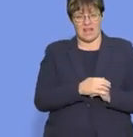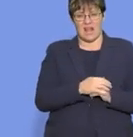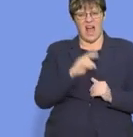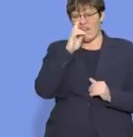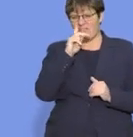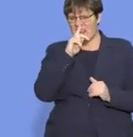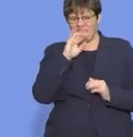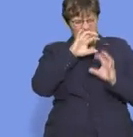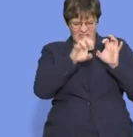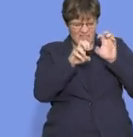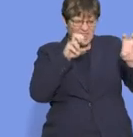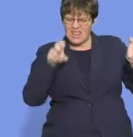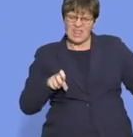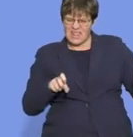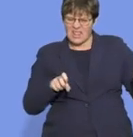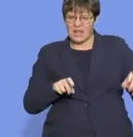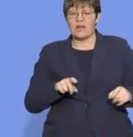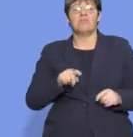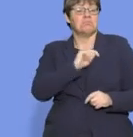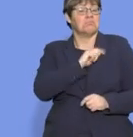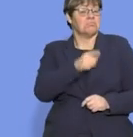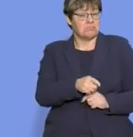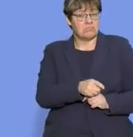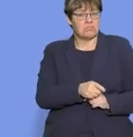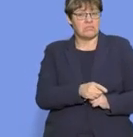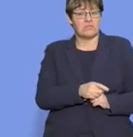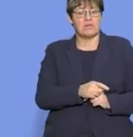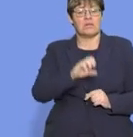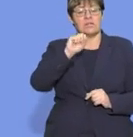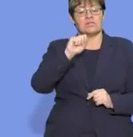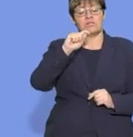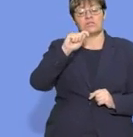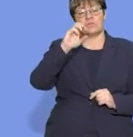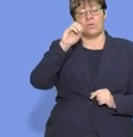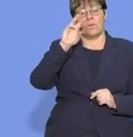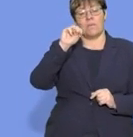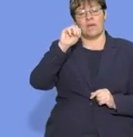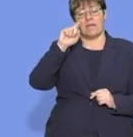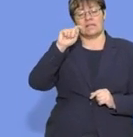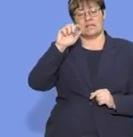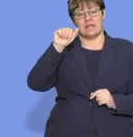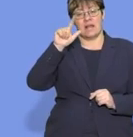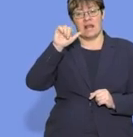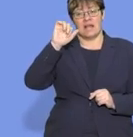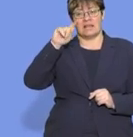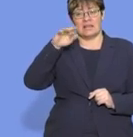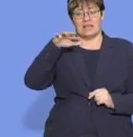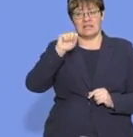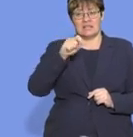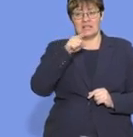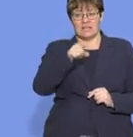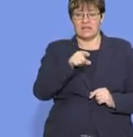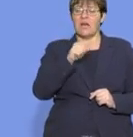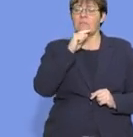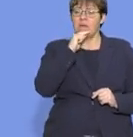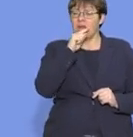these funny-looking mounds are actually stromatolites, and they are fossils of these very, very